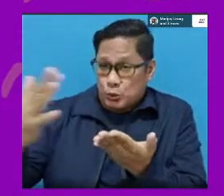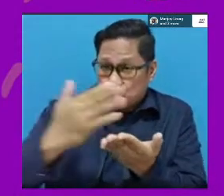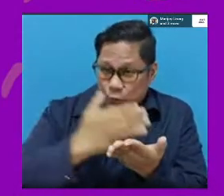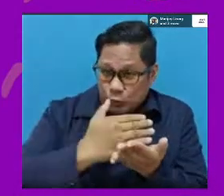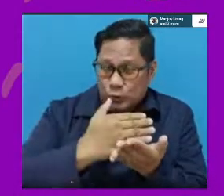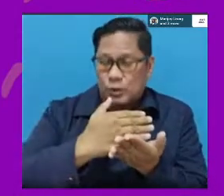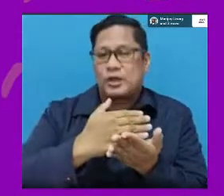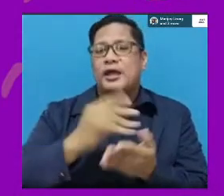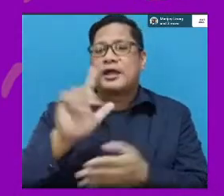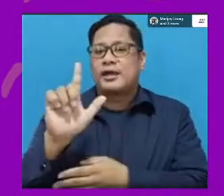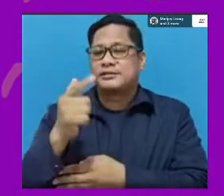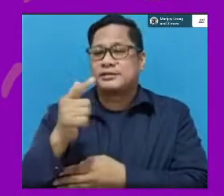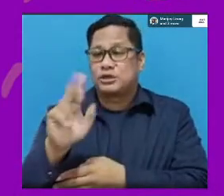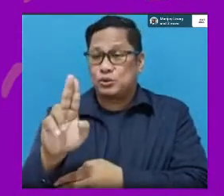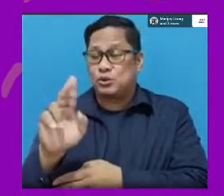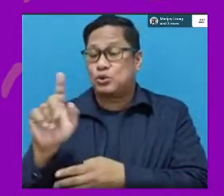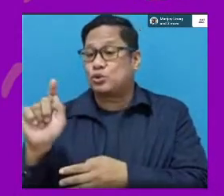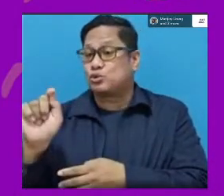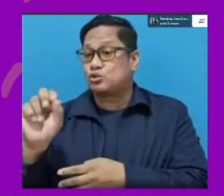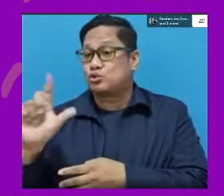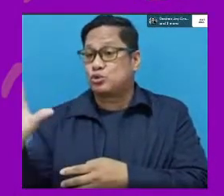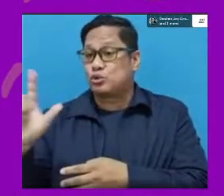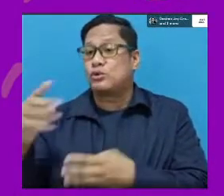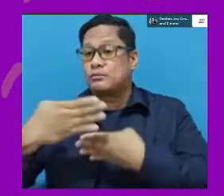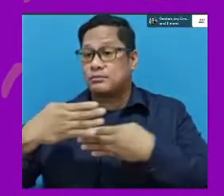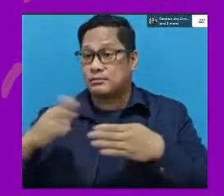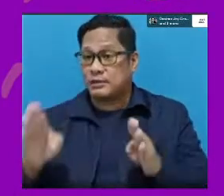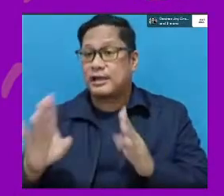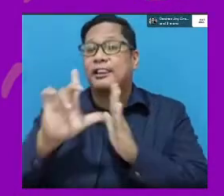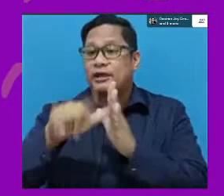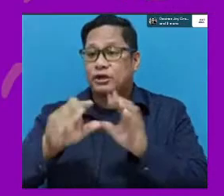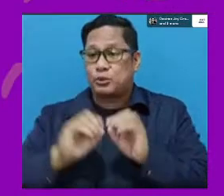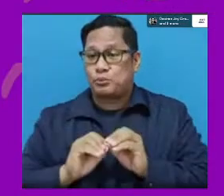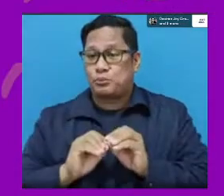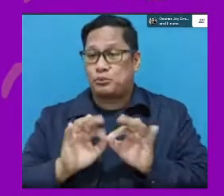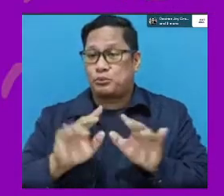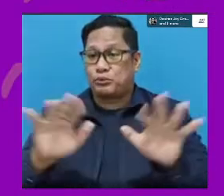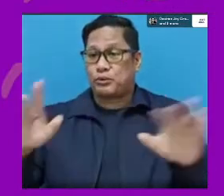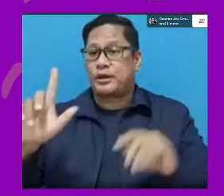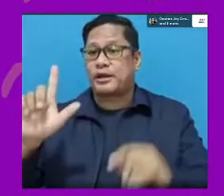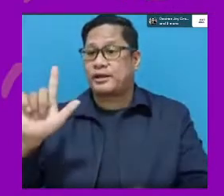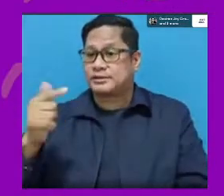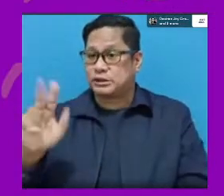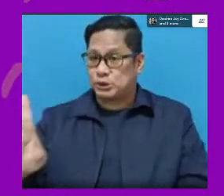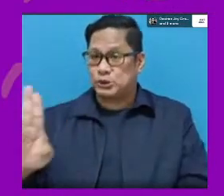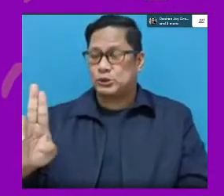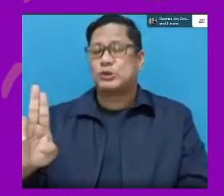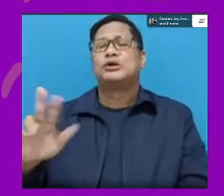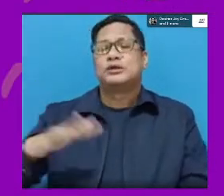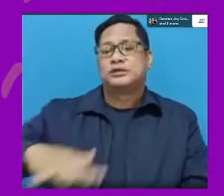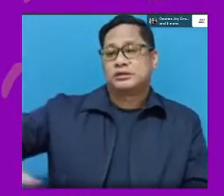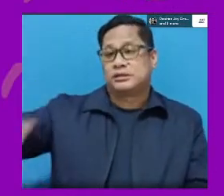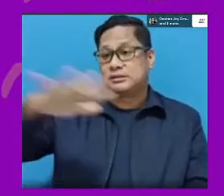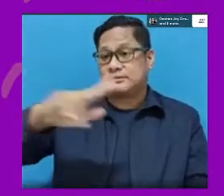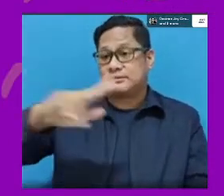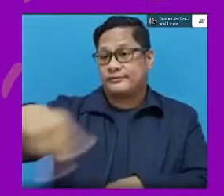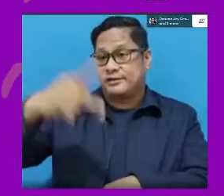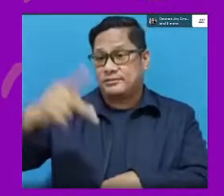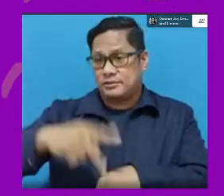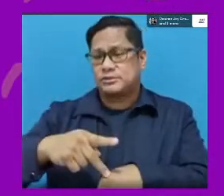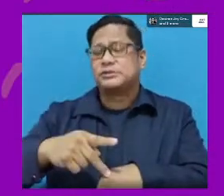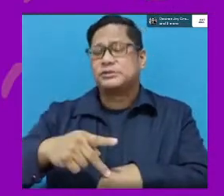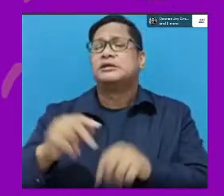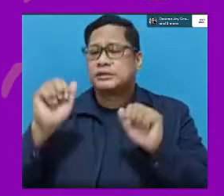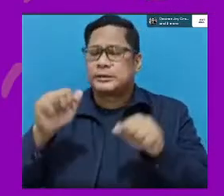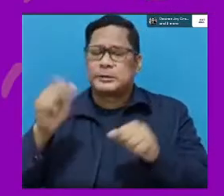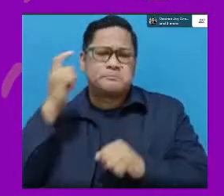LGU toolbox, which we're going to then disseminate to local government units throughout the country so that they can be